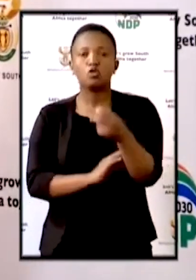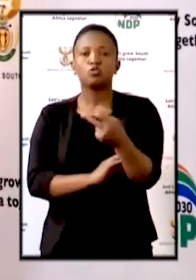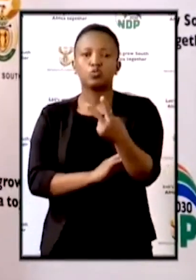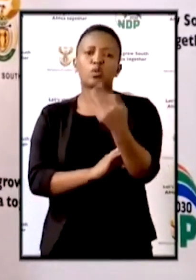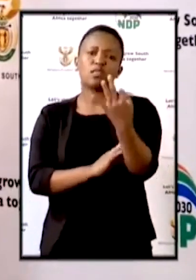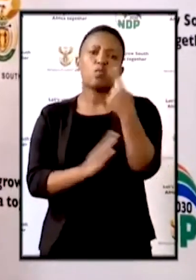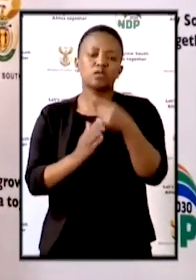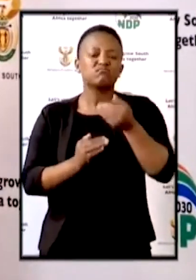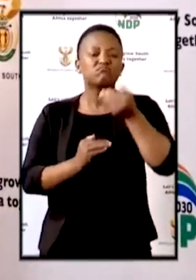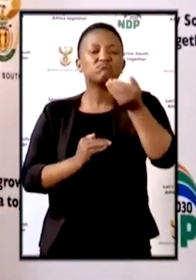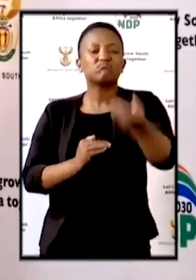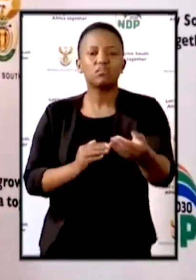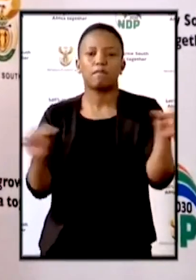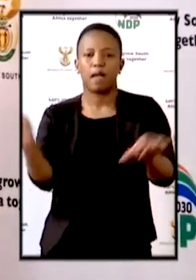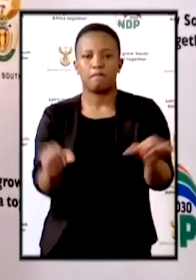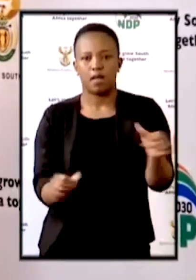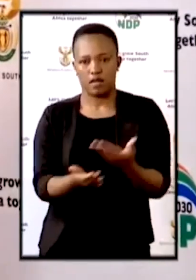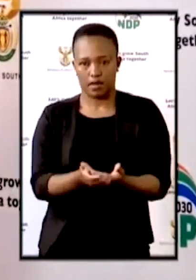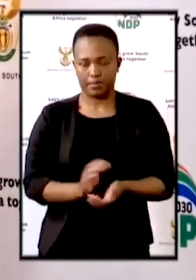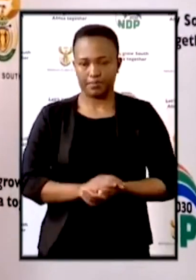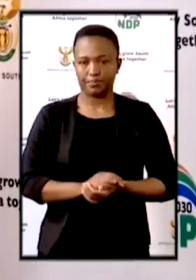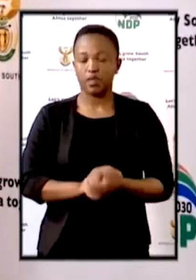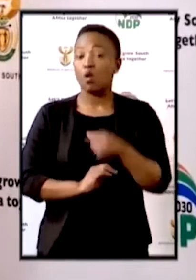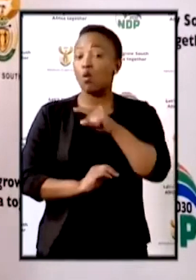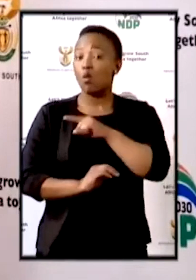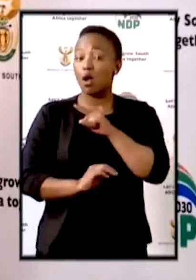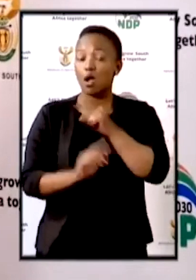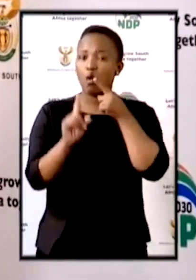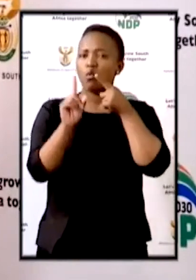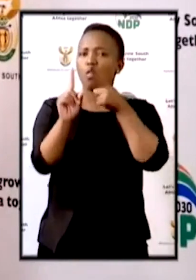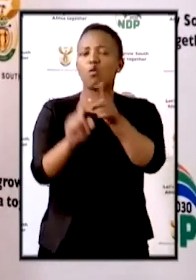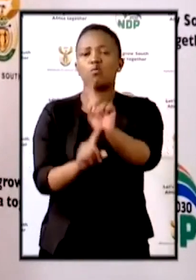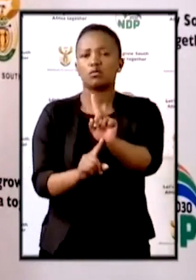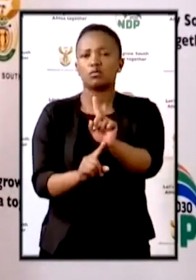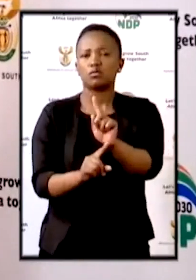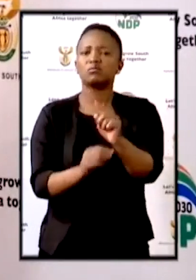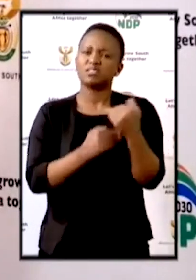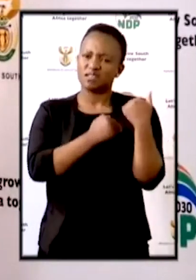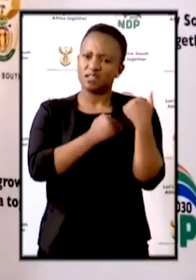to get ready. Because our goal is to save lives.